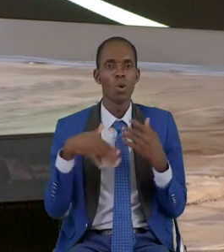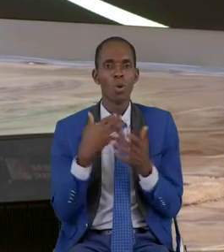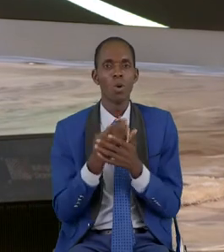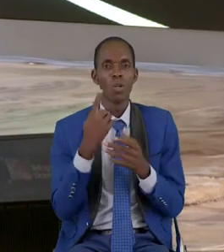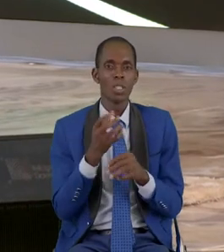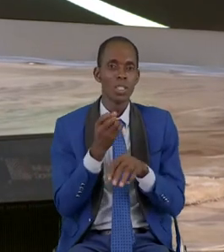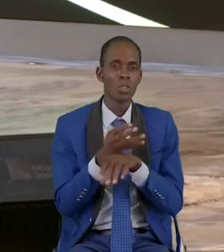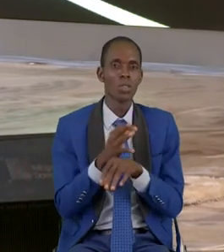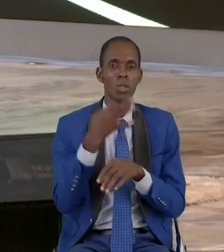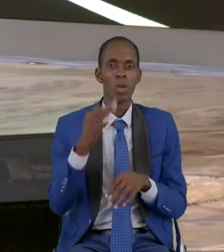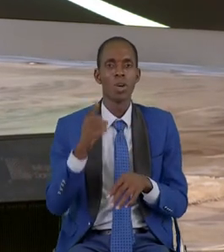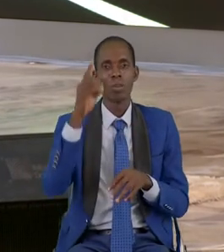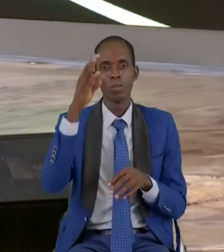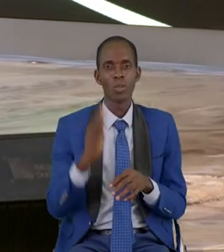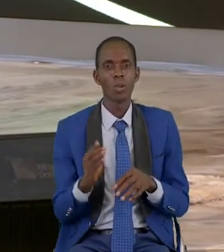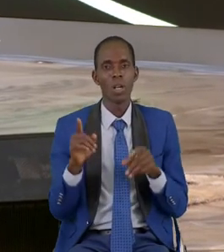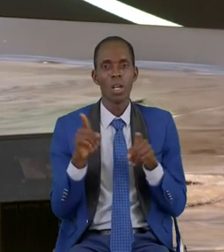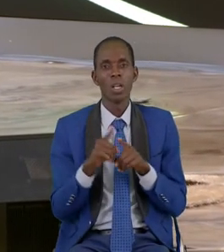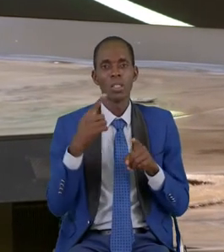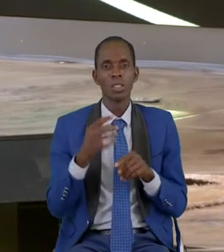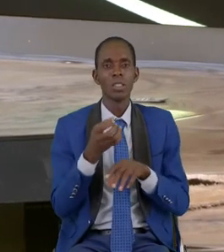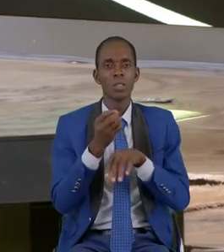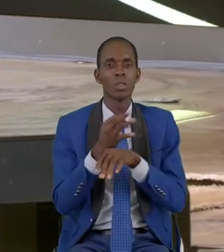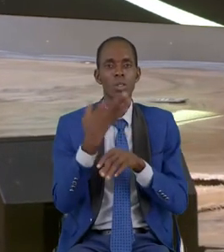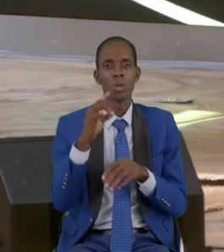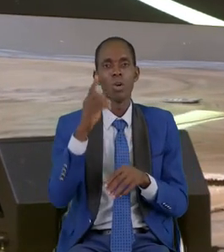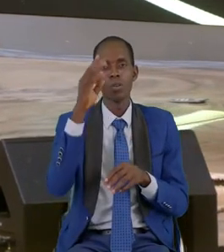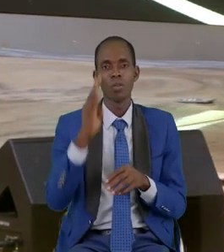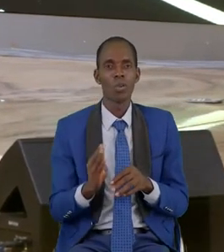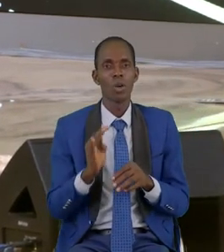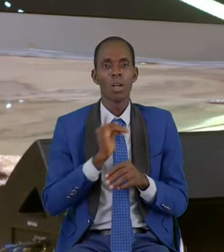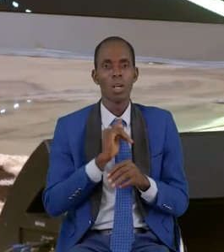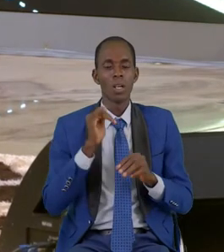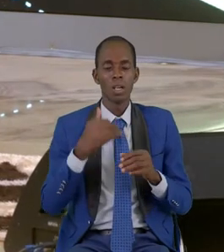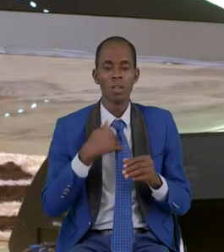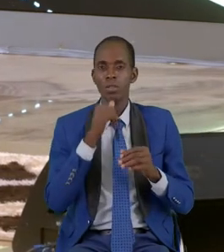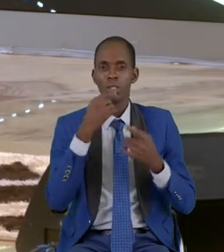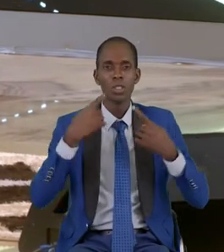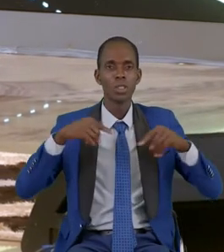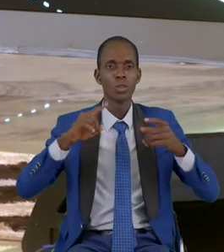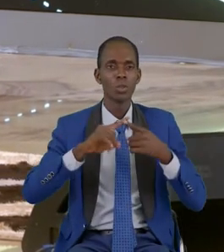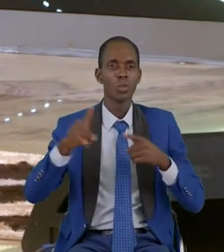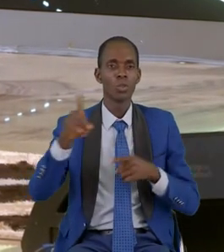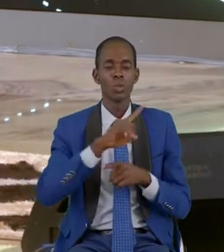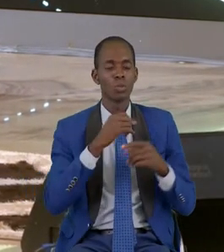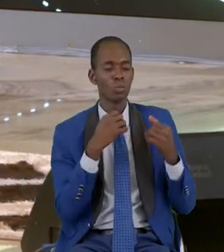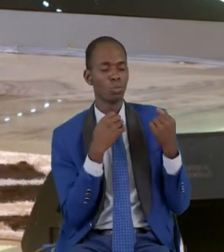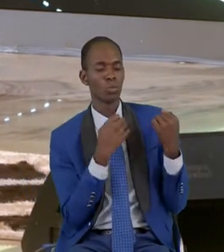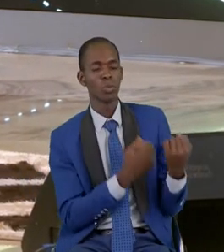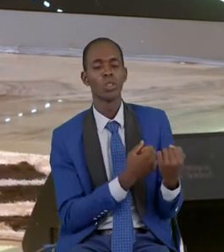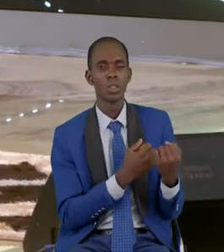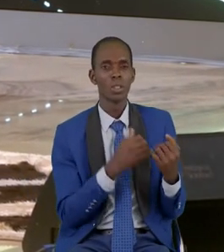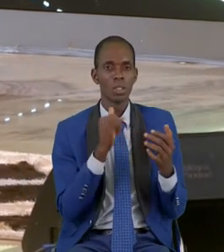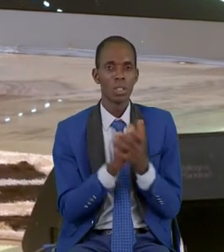of God. As the counsel of God hath been declared unto you boldly and courageously, you too